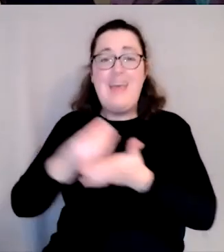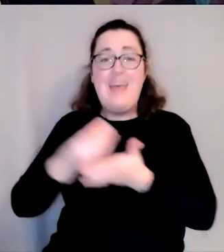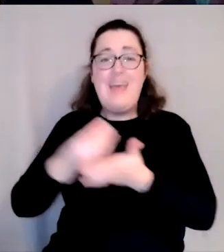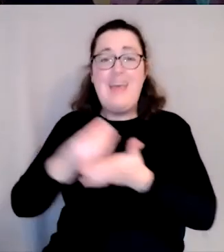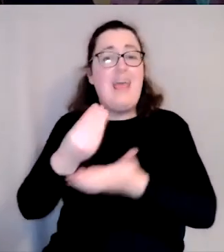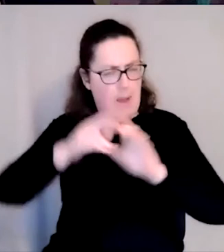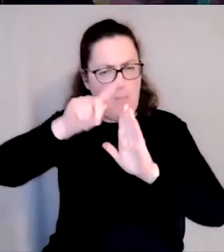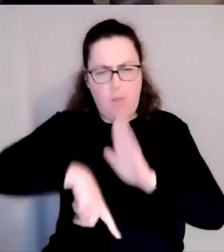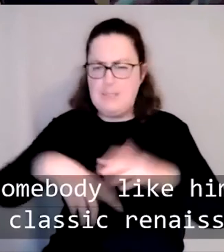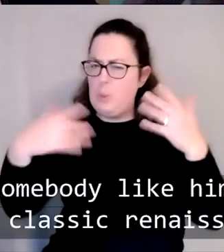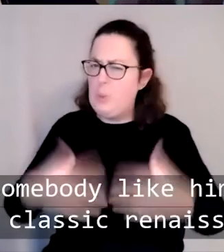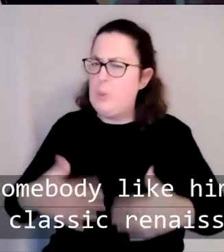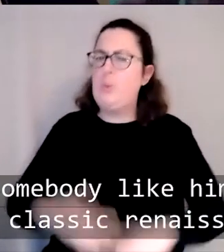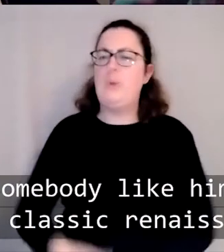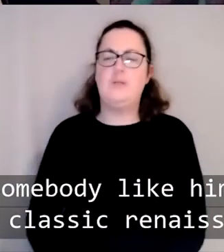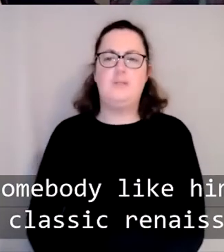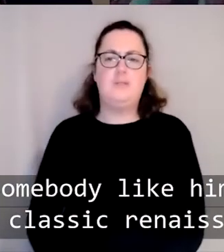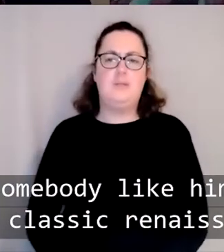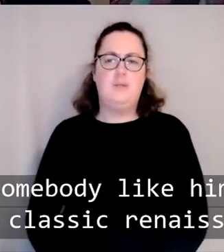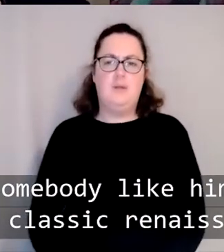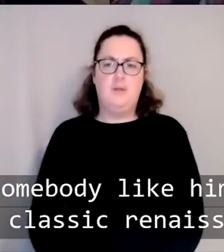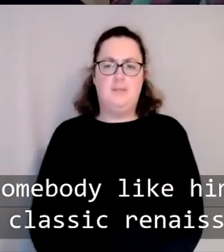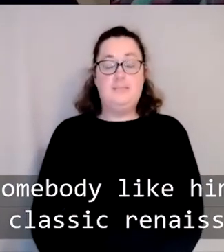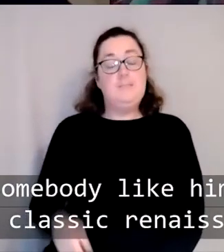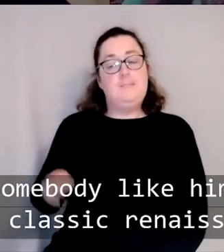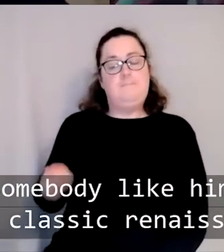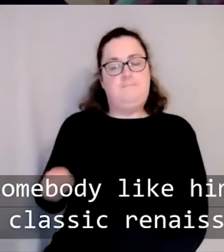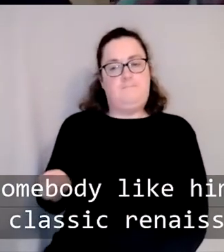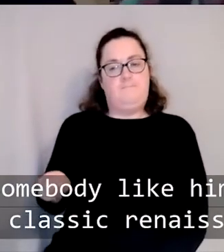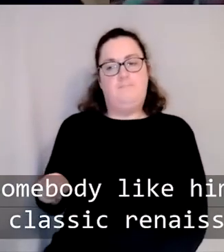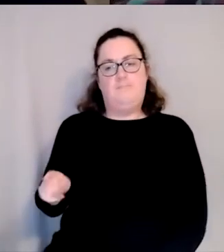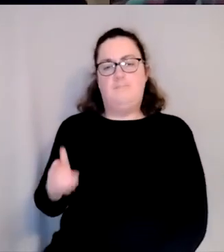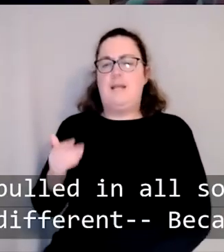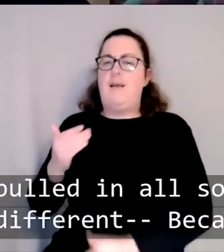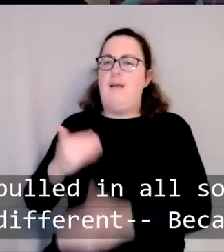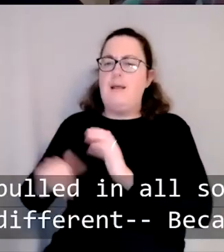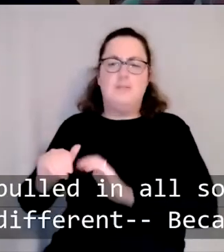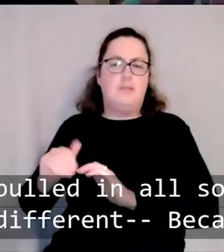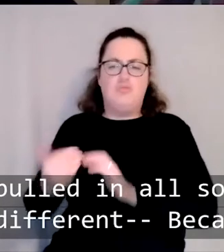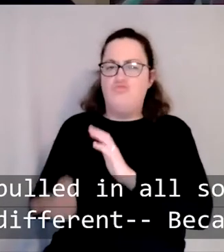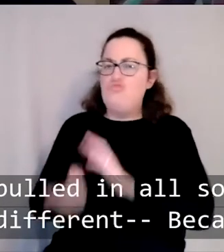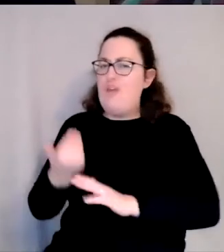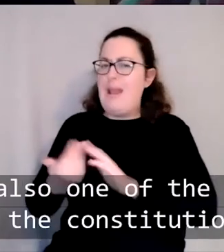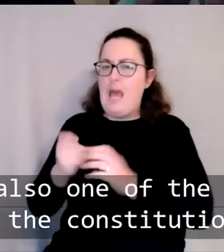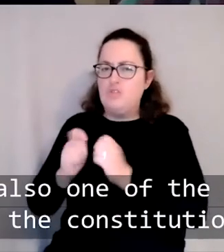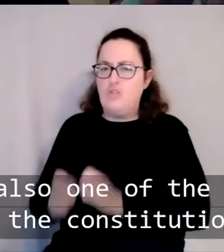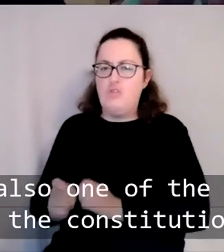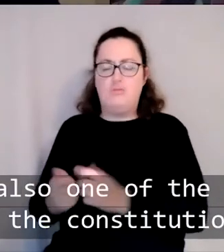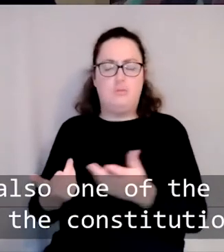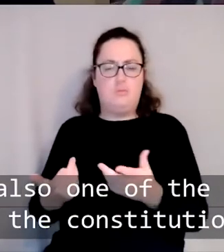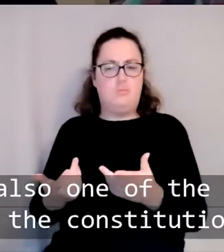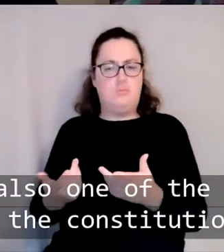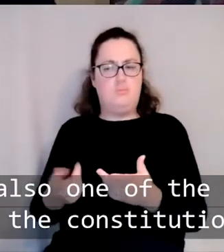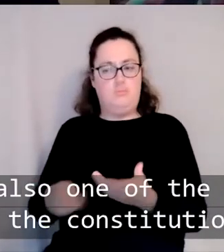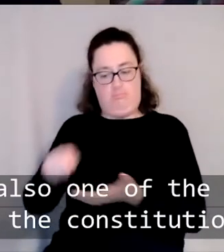policymaker. And somebody like him, so he is the classic Renaissance man. He pulled in all sorts of different things because he was also one